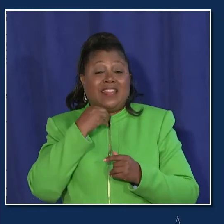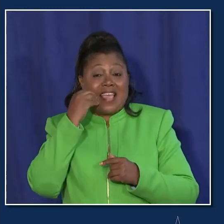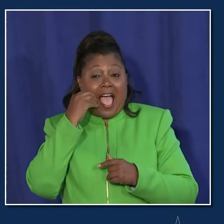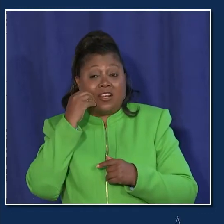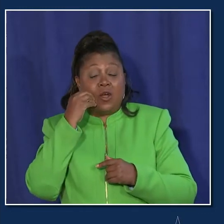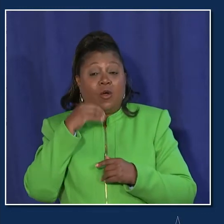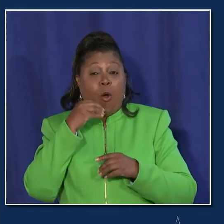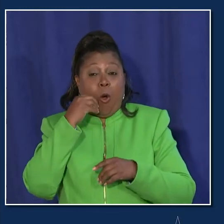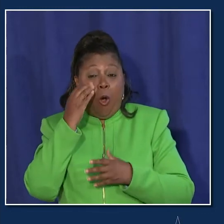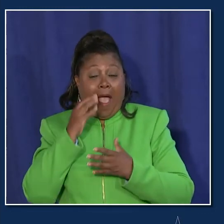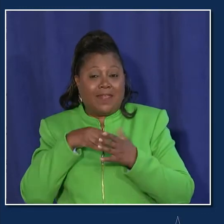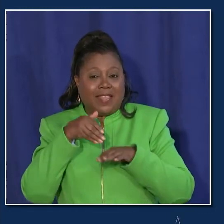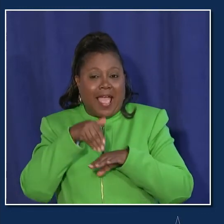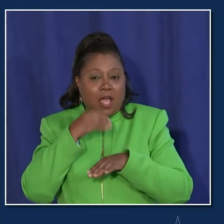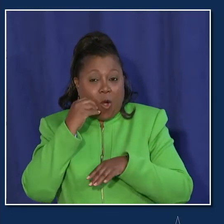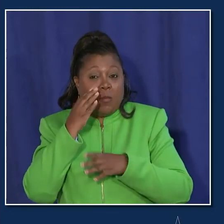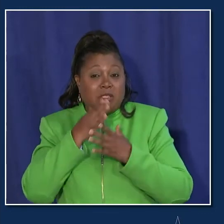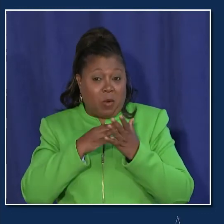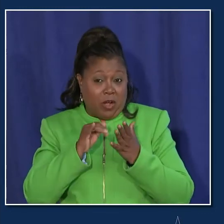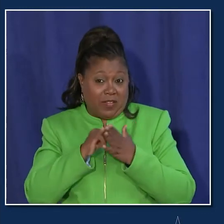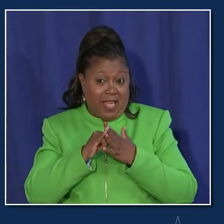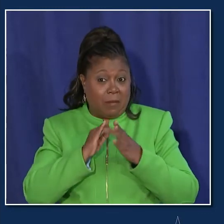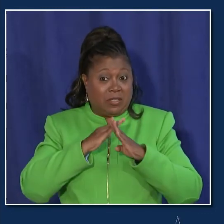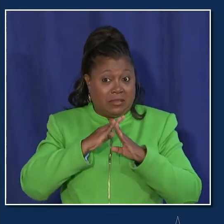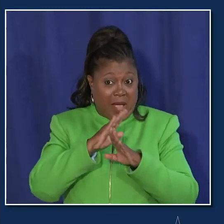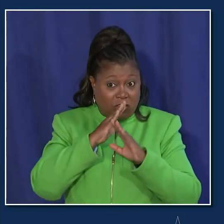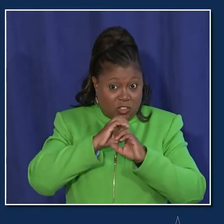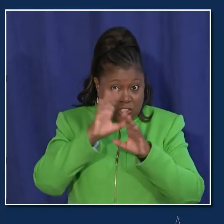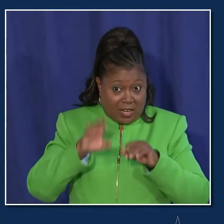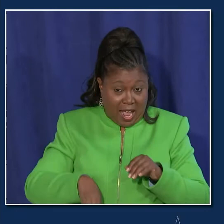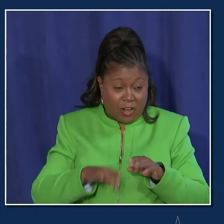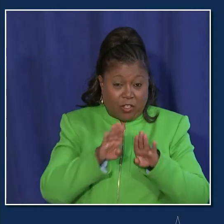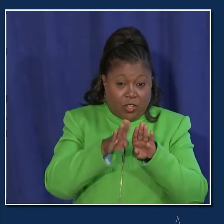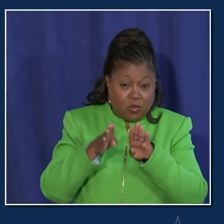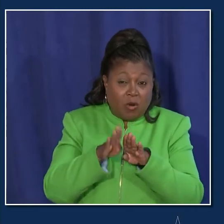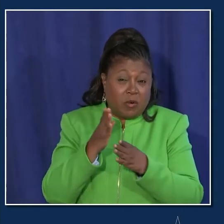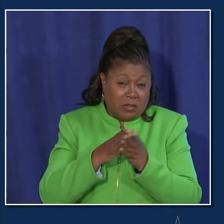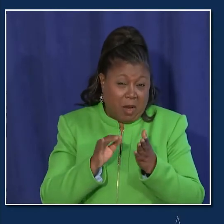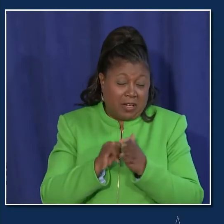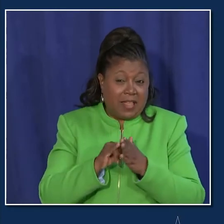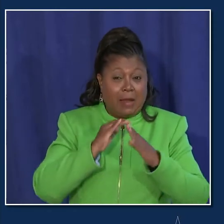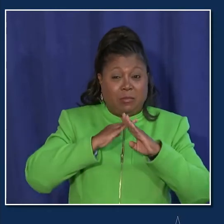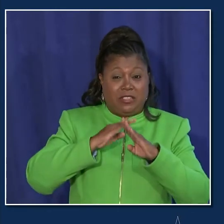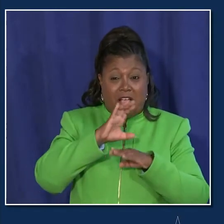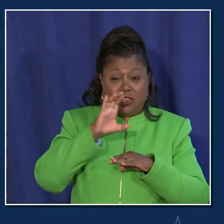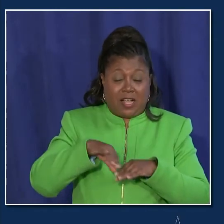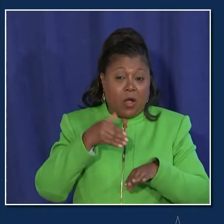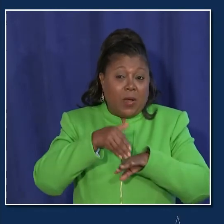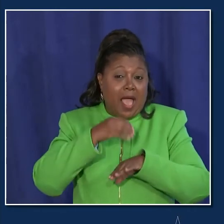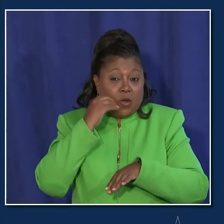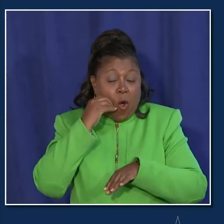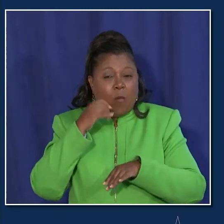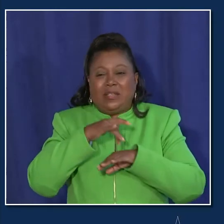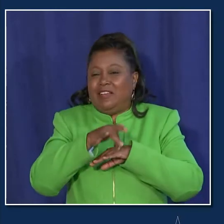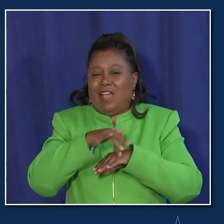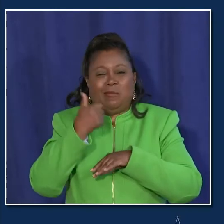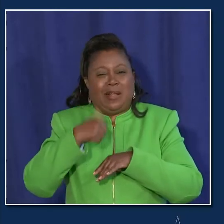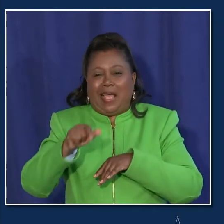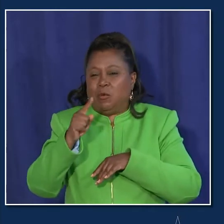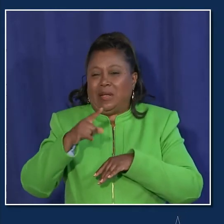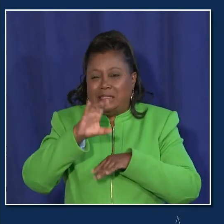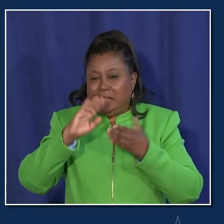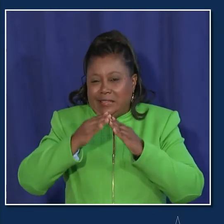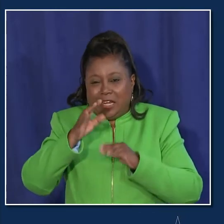part of this, but Protect Chicago at-home, the door-to-door is part of this, but Protect Chicago at-home is available to anybody in the city of